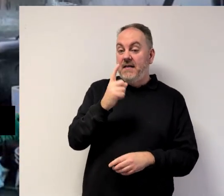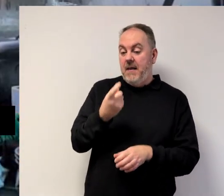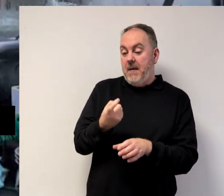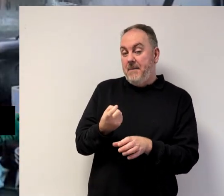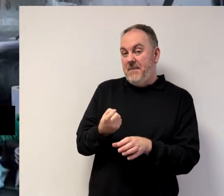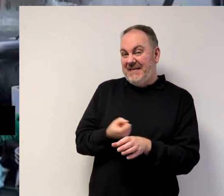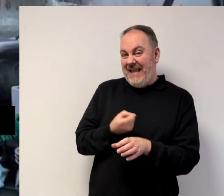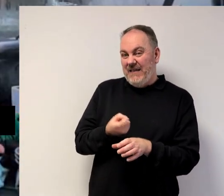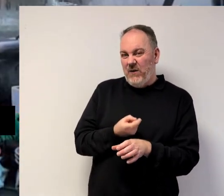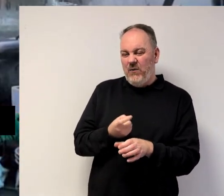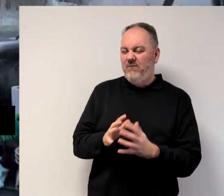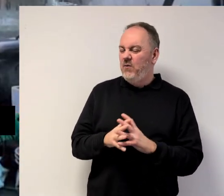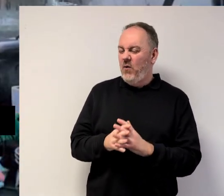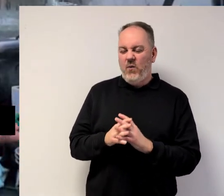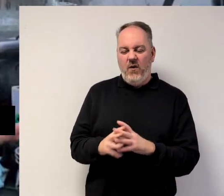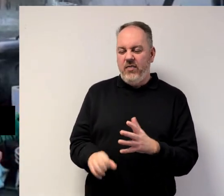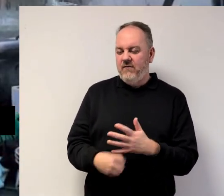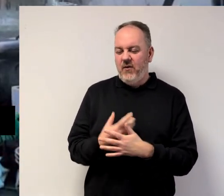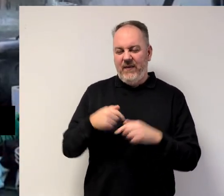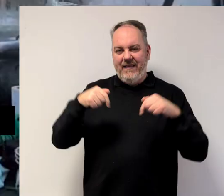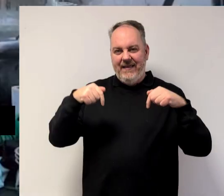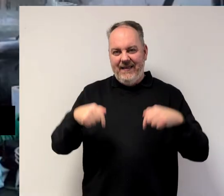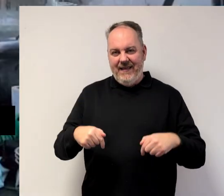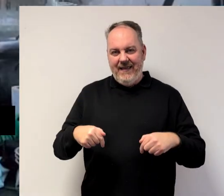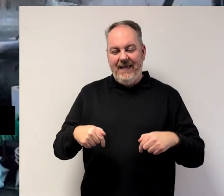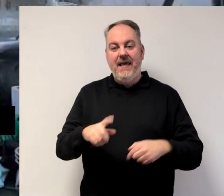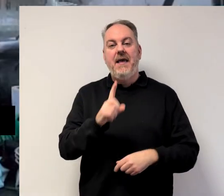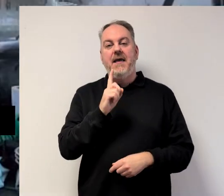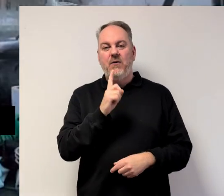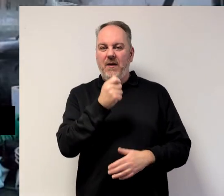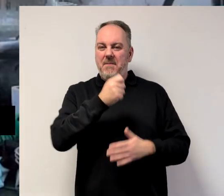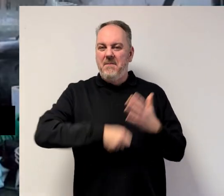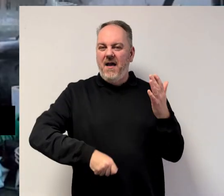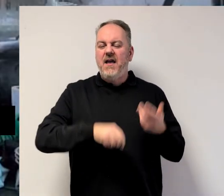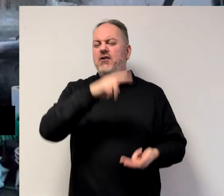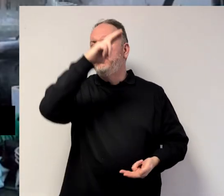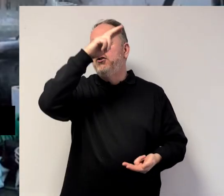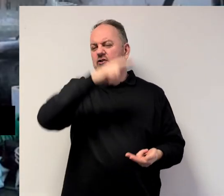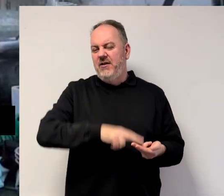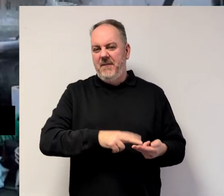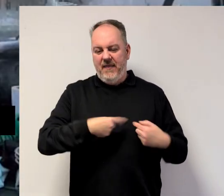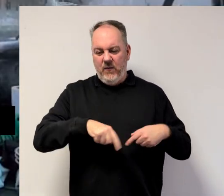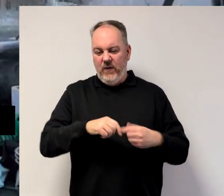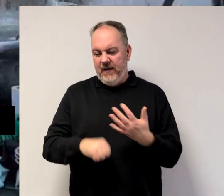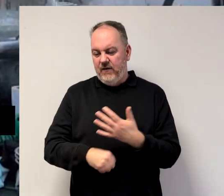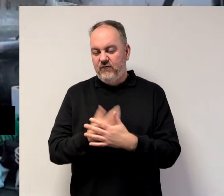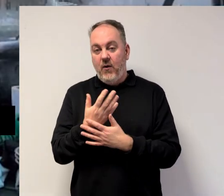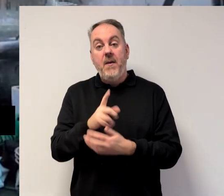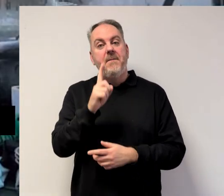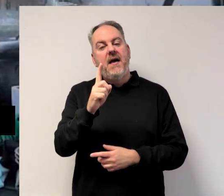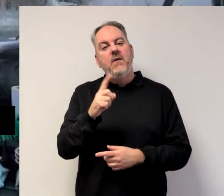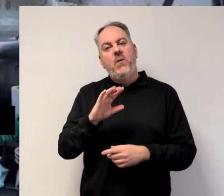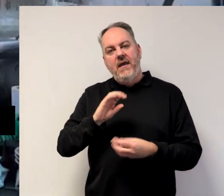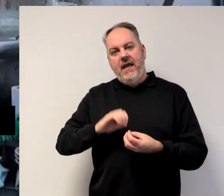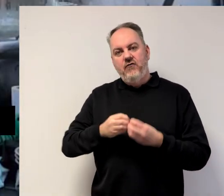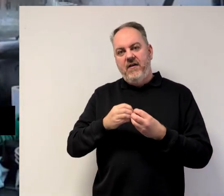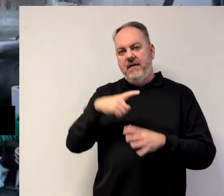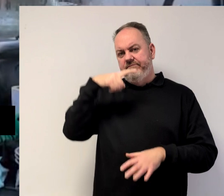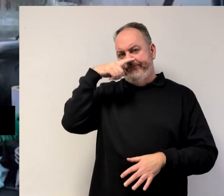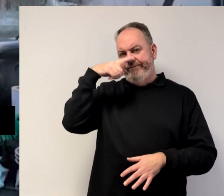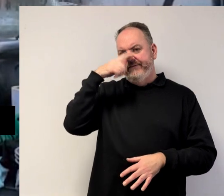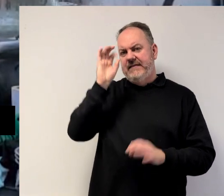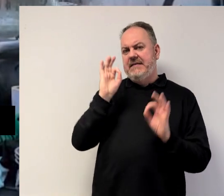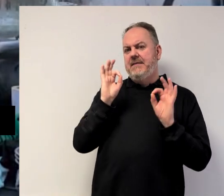if it's a delicacy for a main course, we'll do a nice potato for them or something like that. And